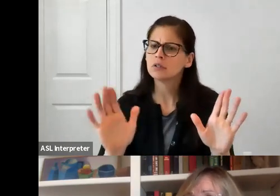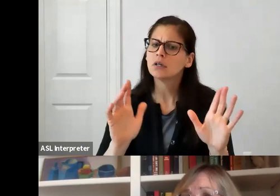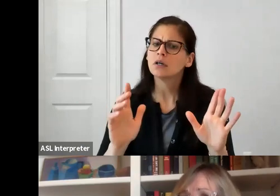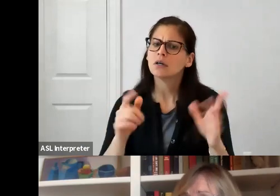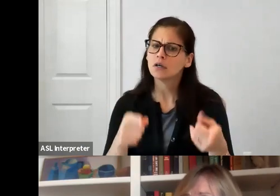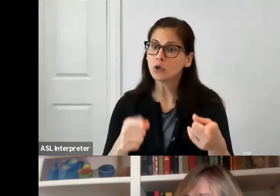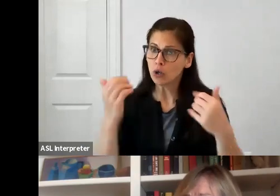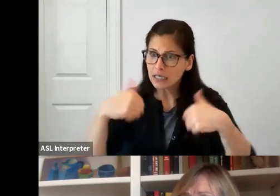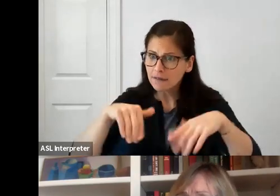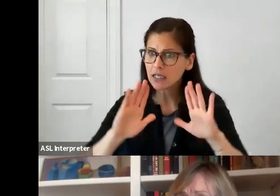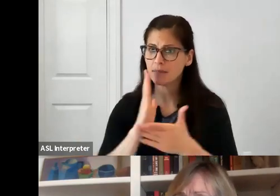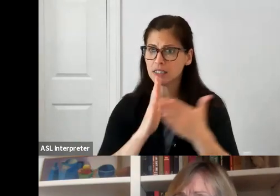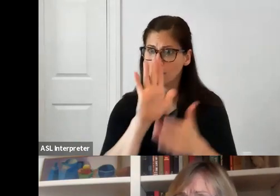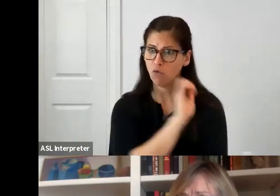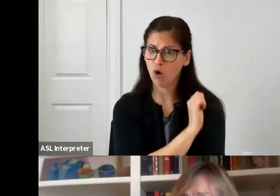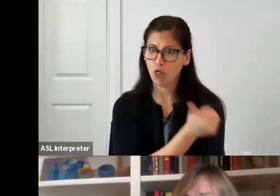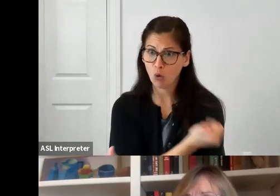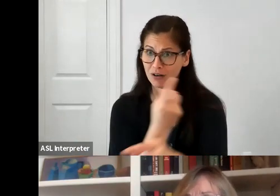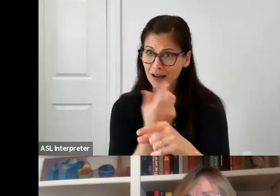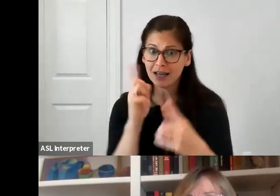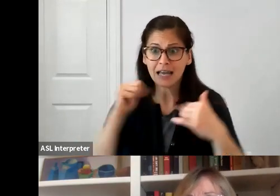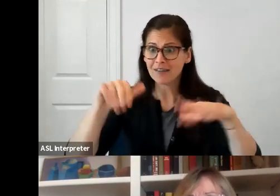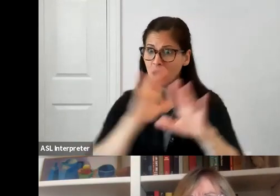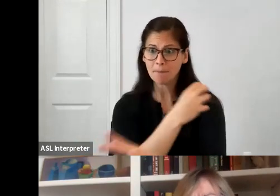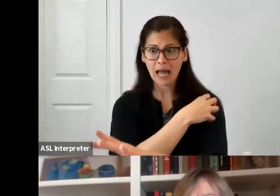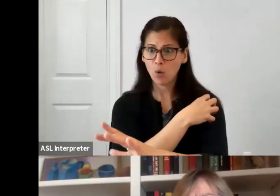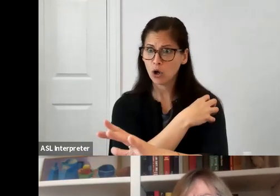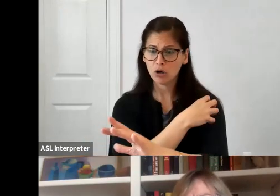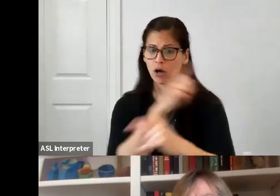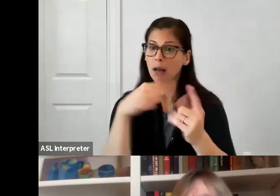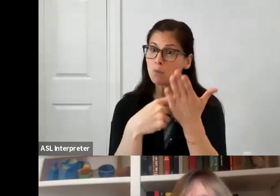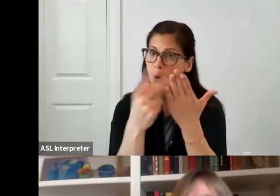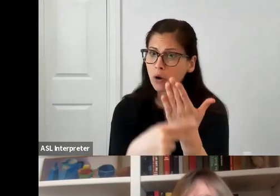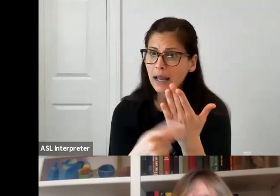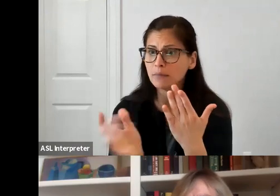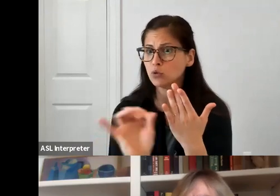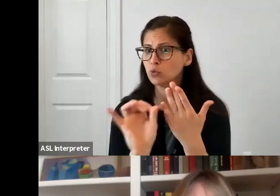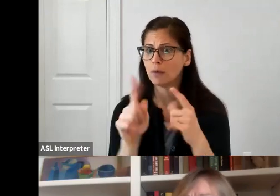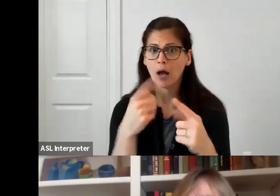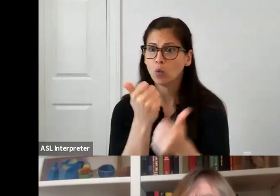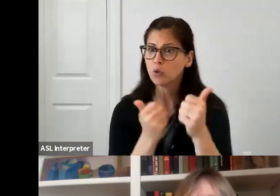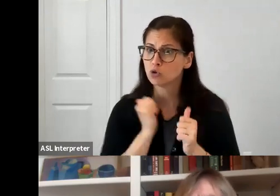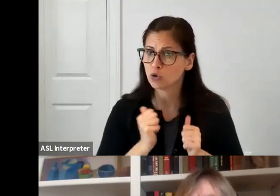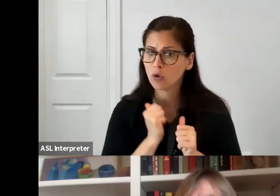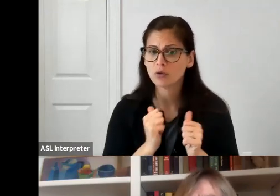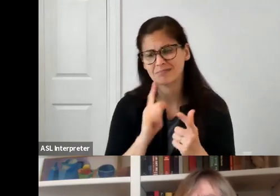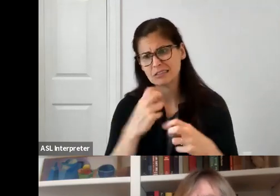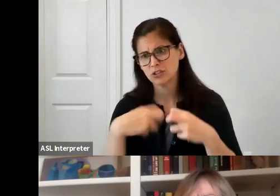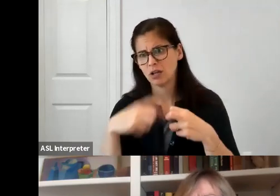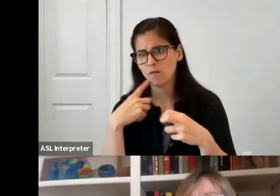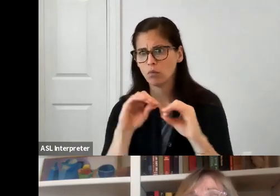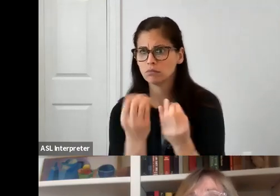You're giving up some of your authority. You're giving up some of your power, even around programming. I think that must be tough for